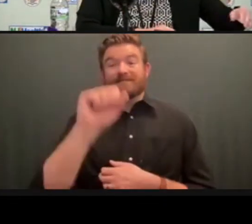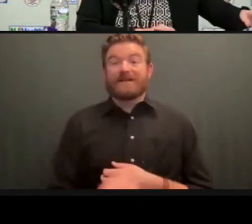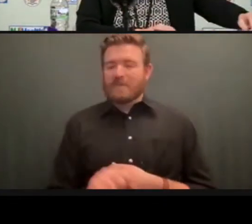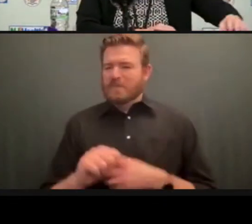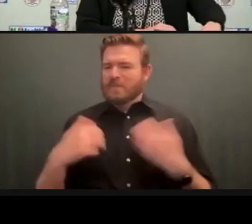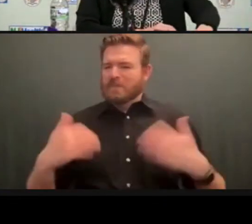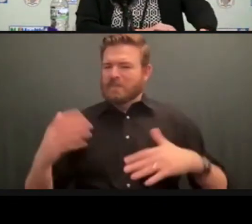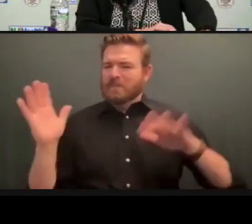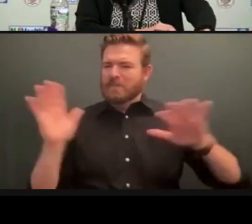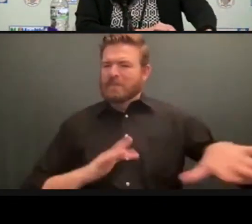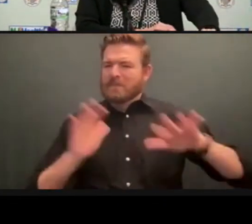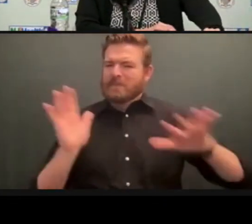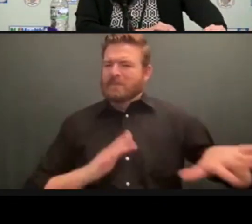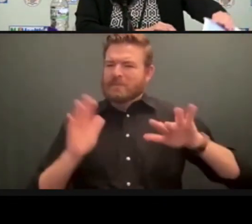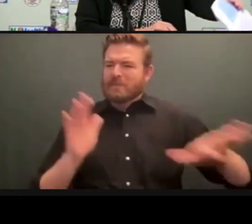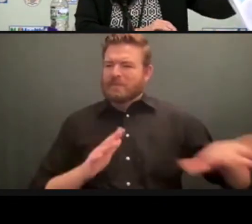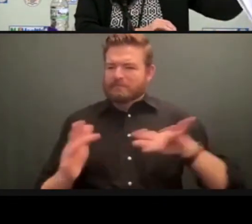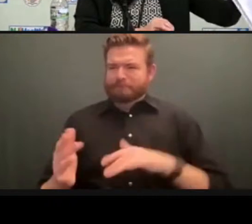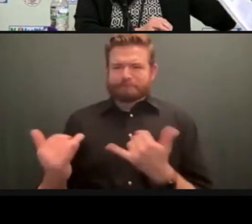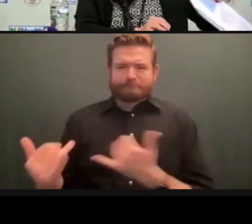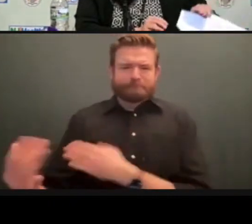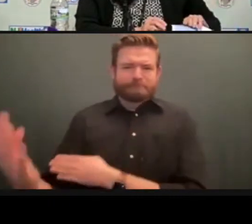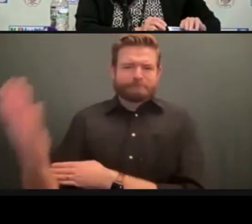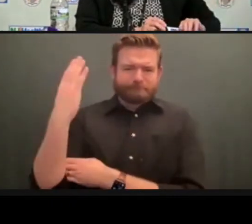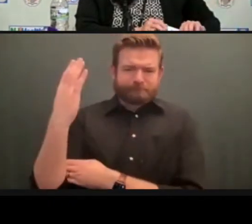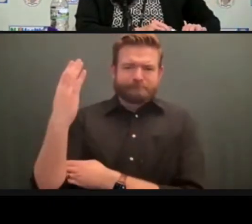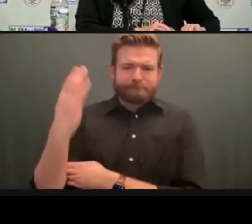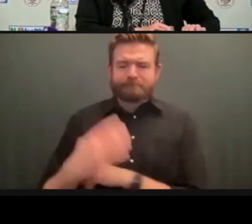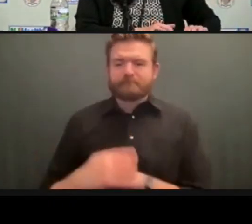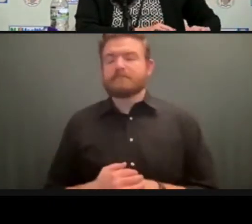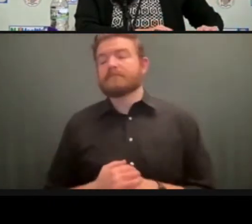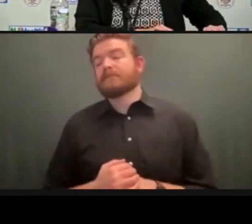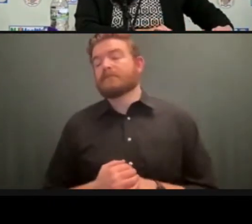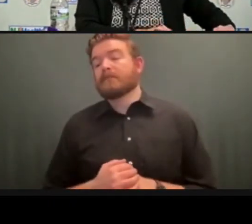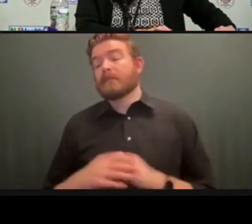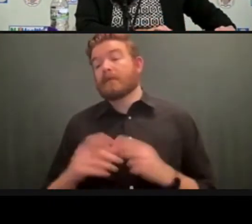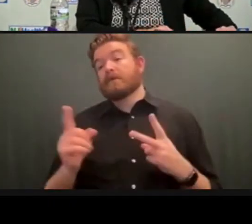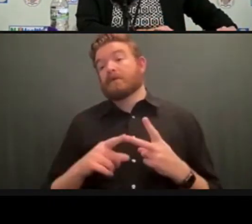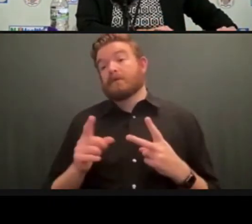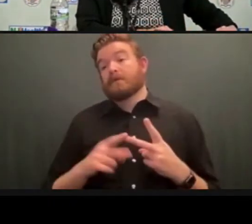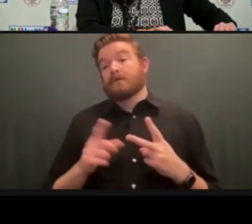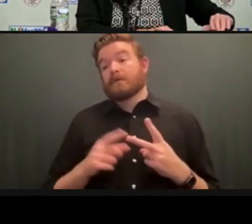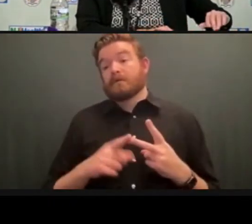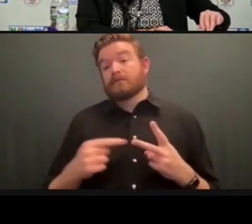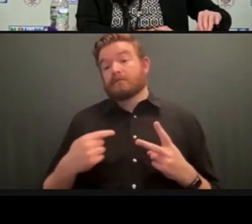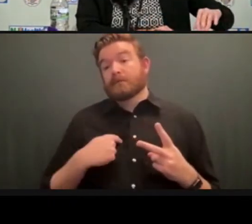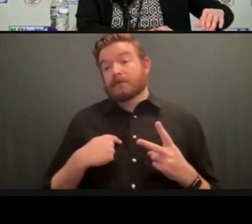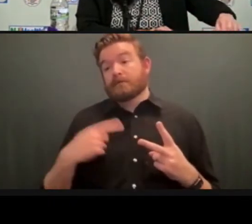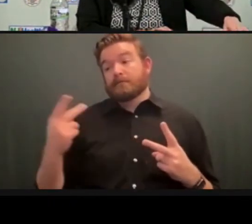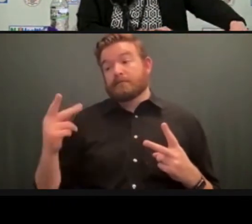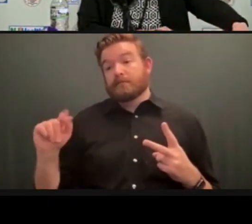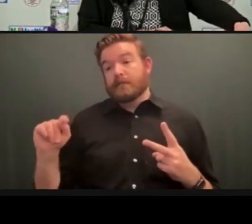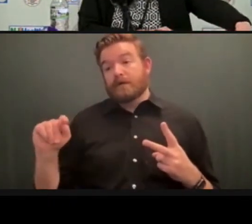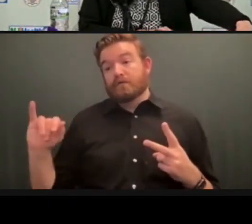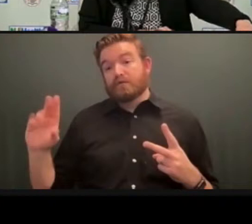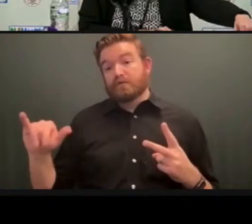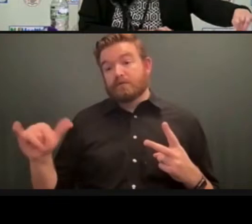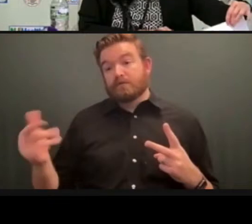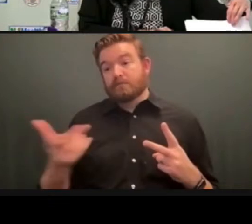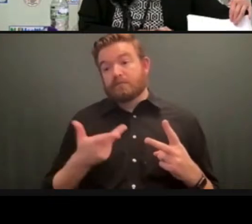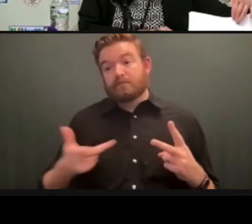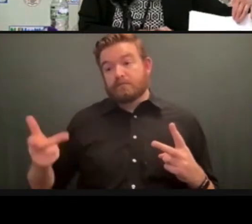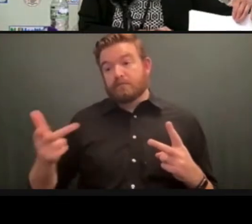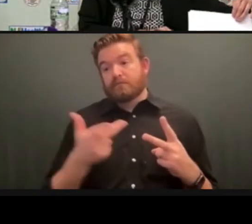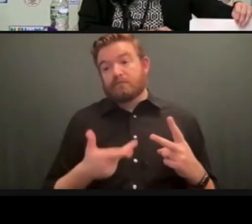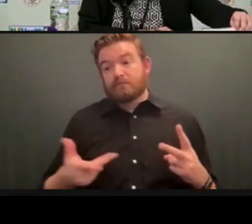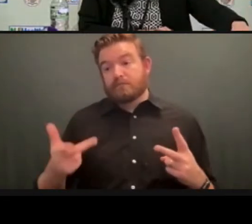snow. And then secondly, Judy, something you and Pat and I were discussing earlier, and Pat, you may want to throw a little color on this. People ask